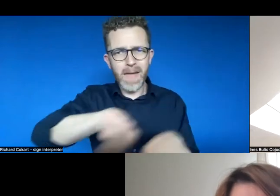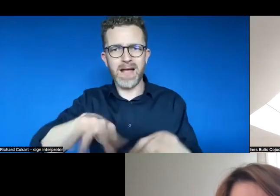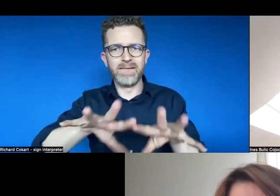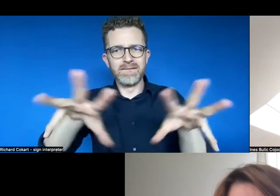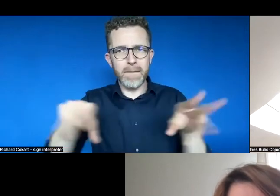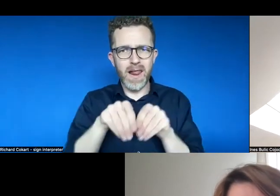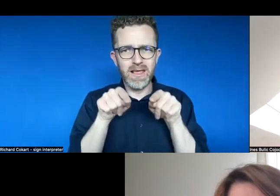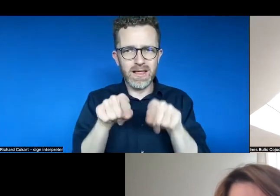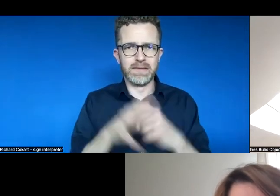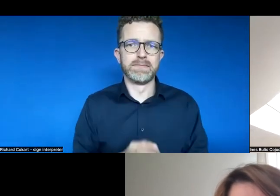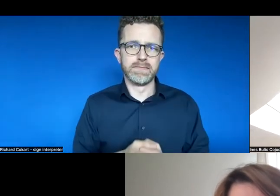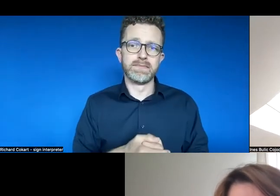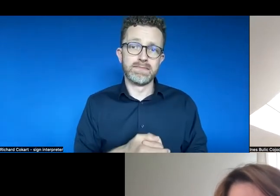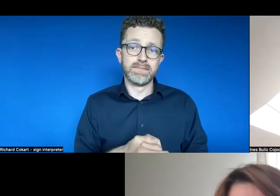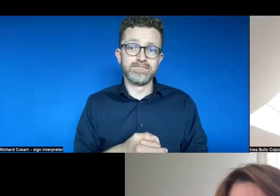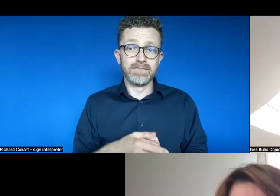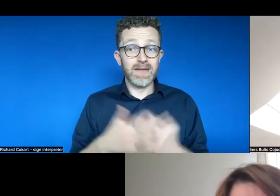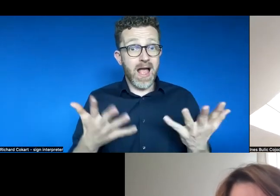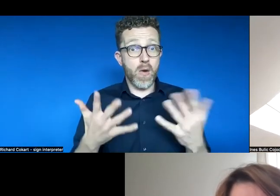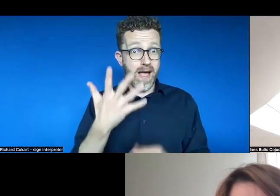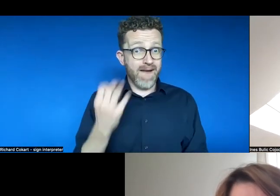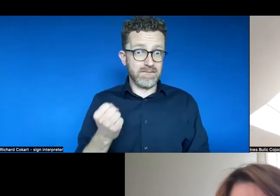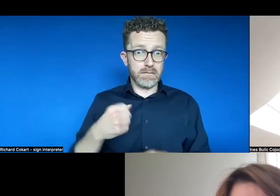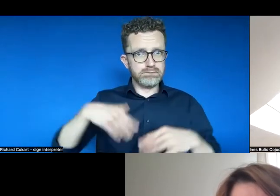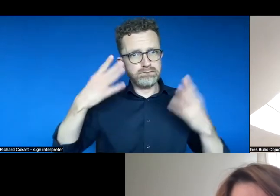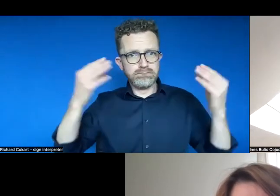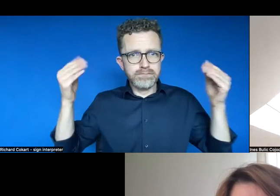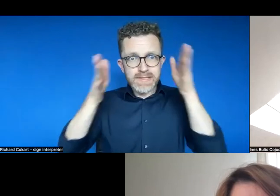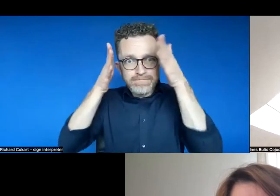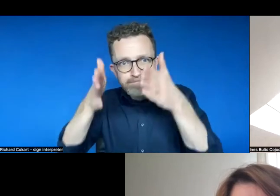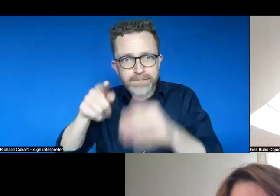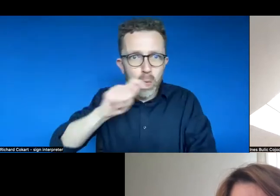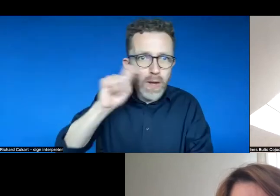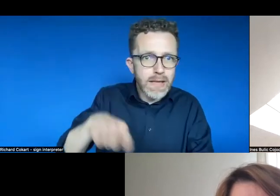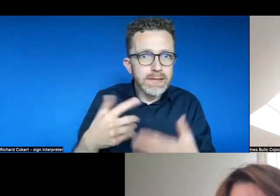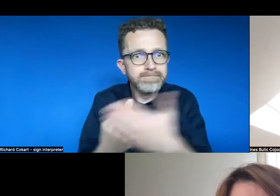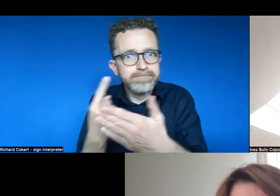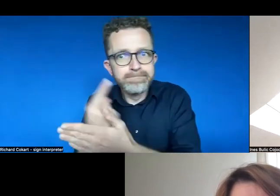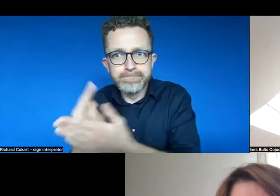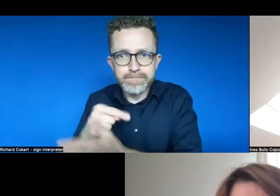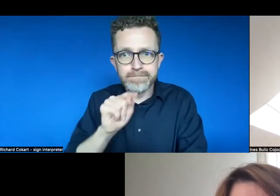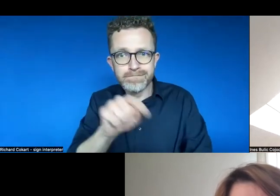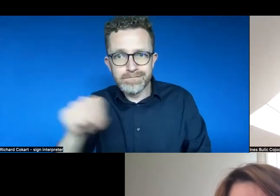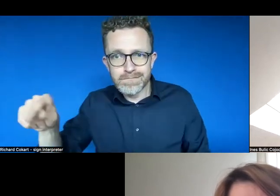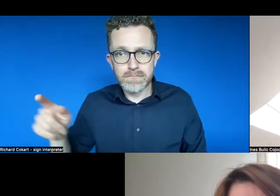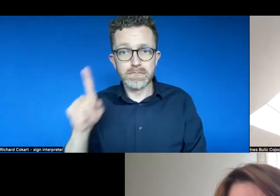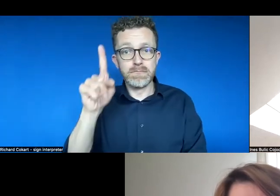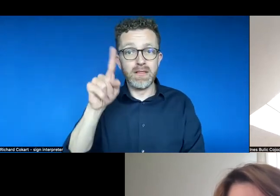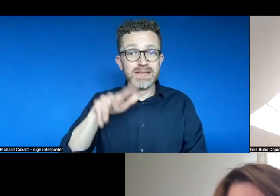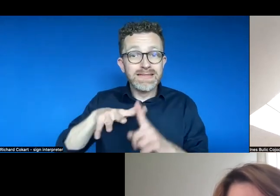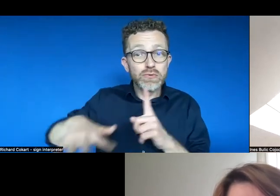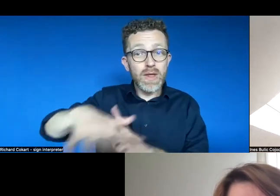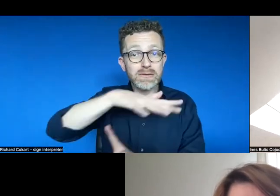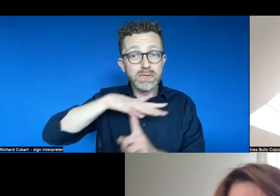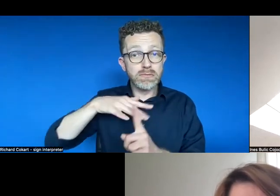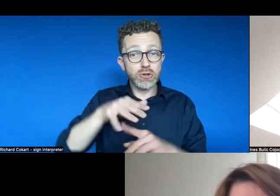with disabilities, and that funding, and there is a lot of funding around, there will be a lot of funding around, that it goes into the right